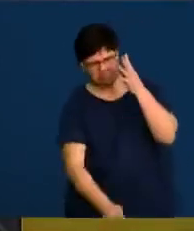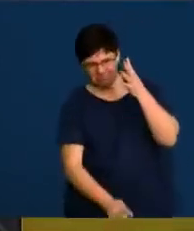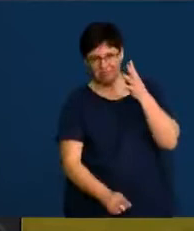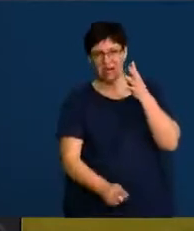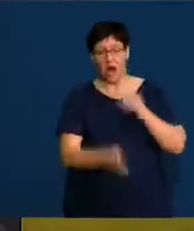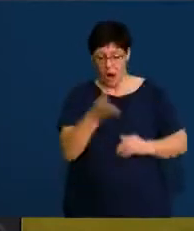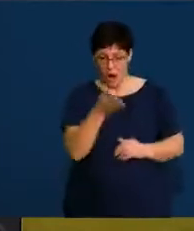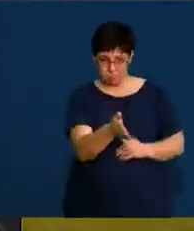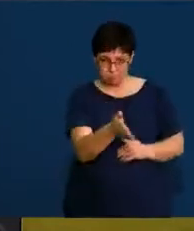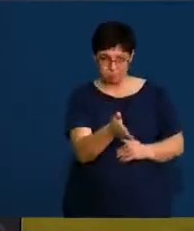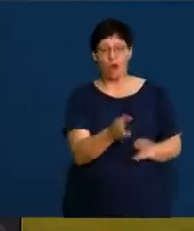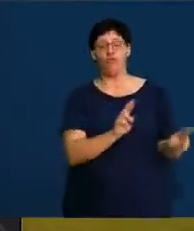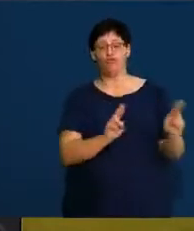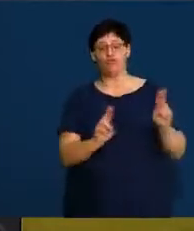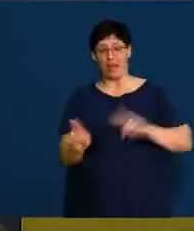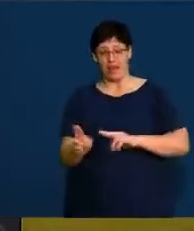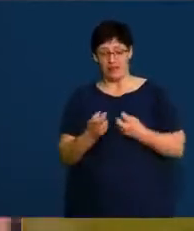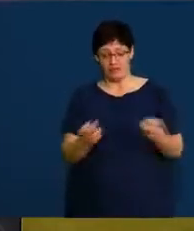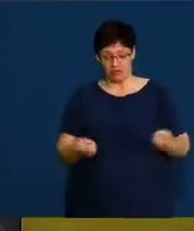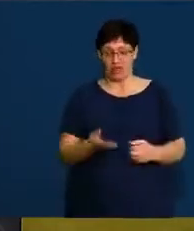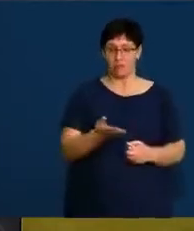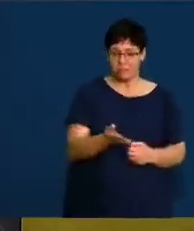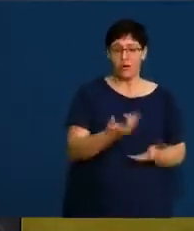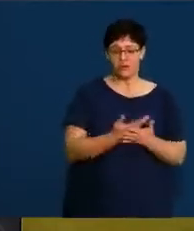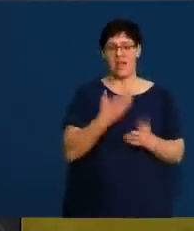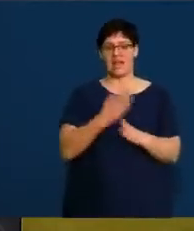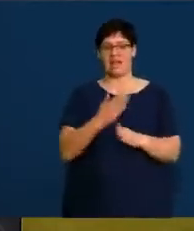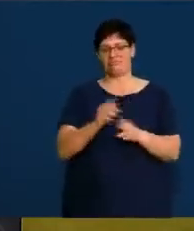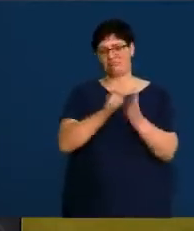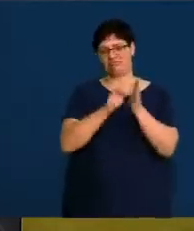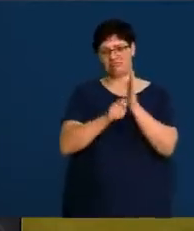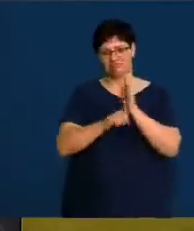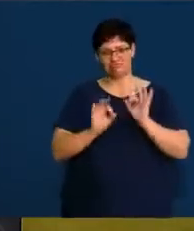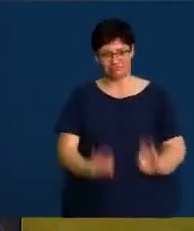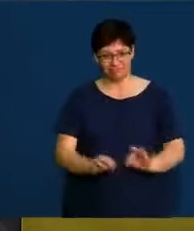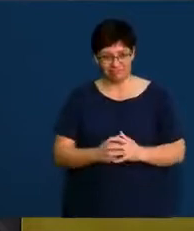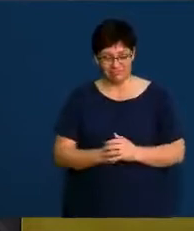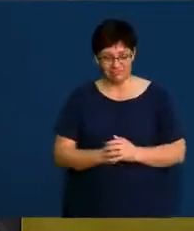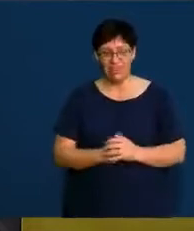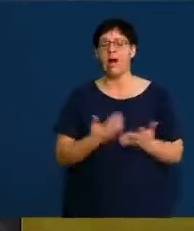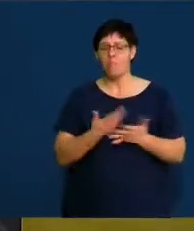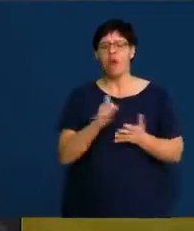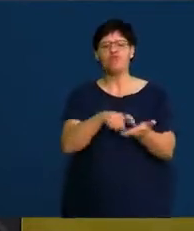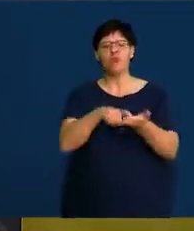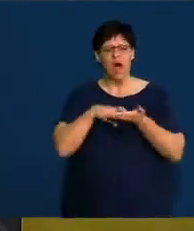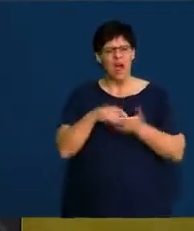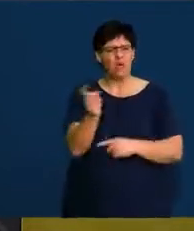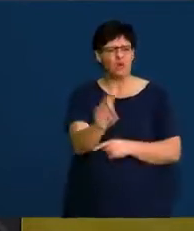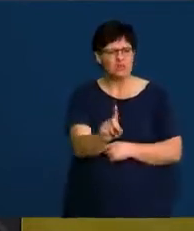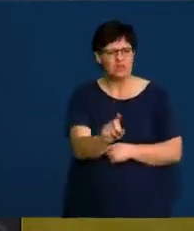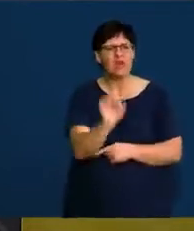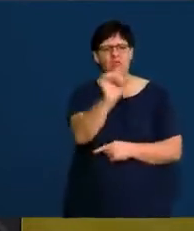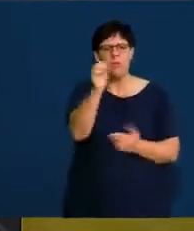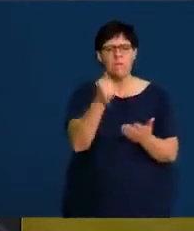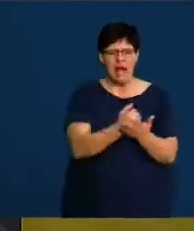got to be there for you to do well. Let's get into this examination and understand what are the requirements, what you need